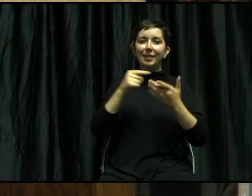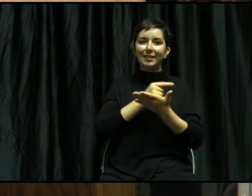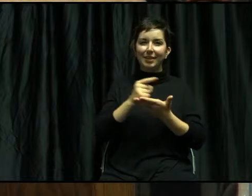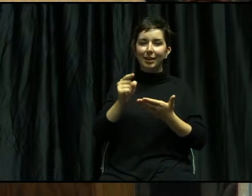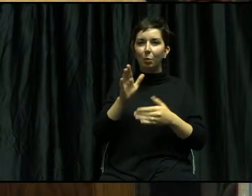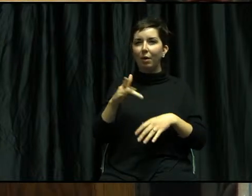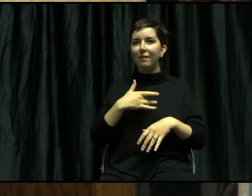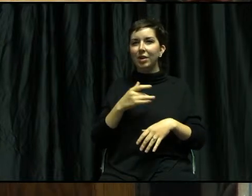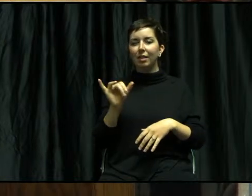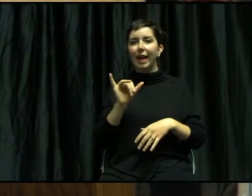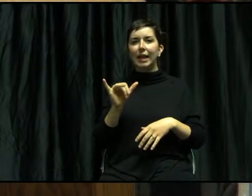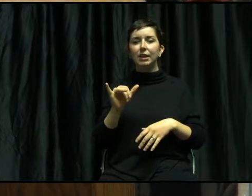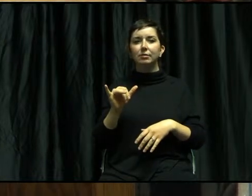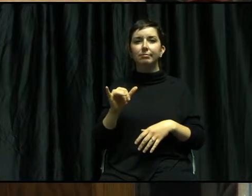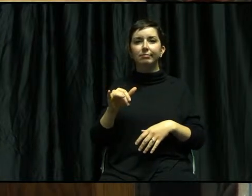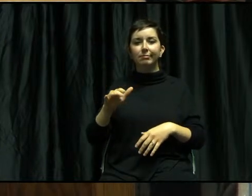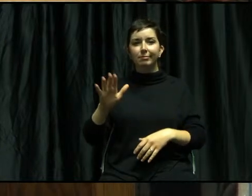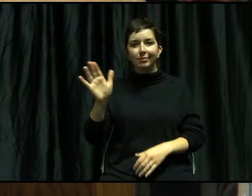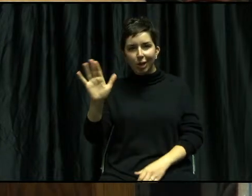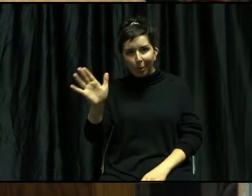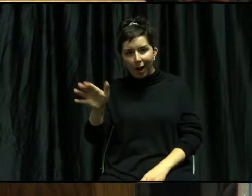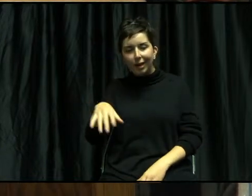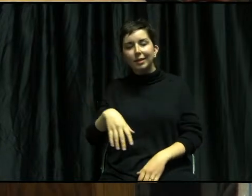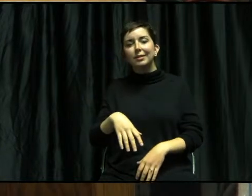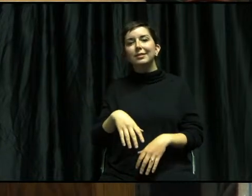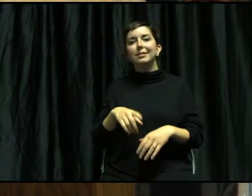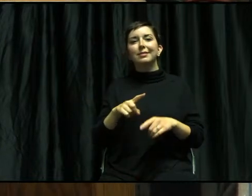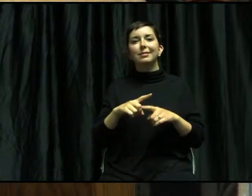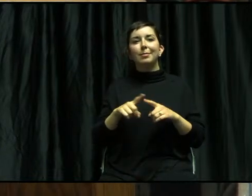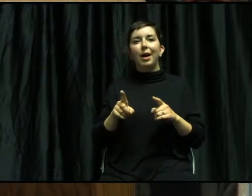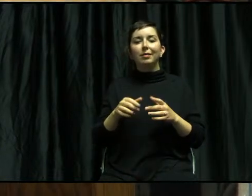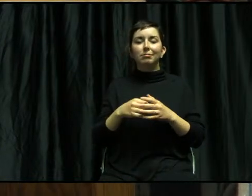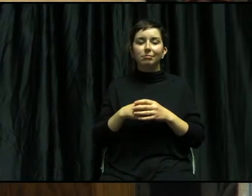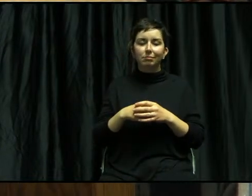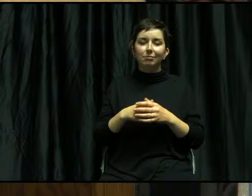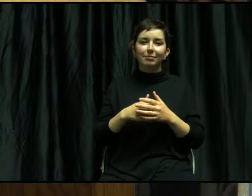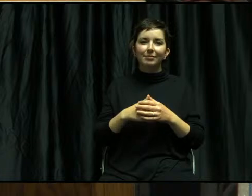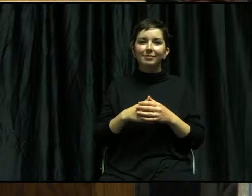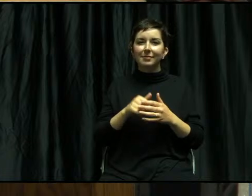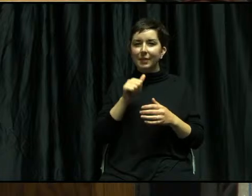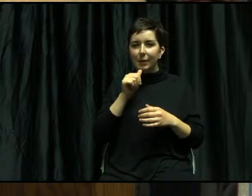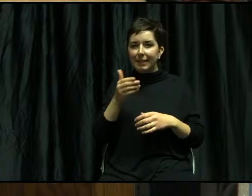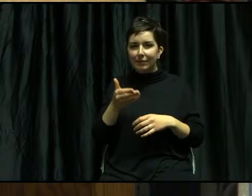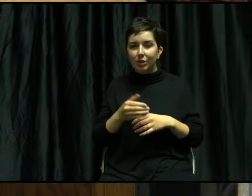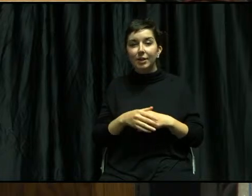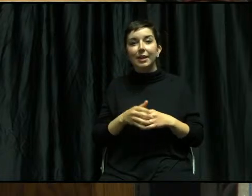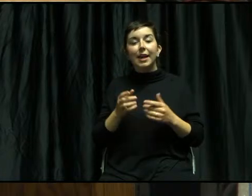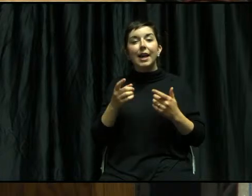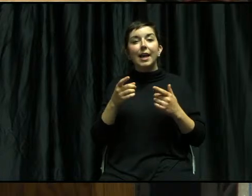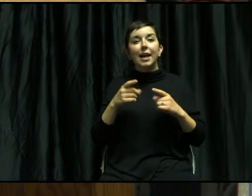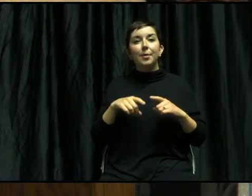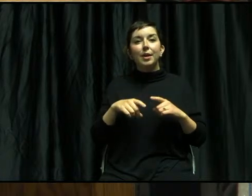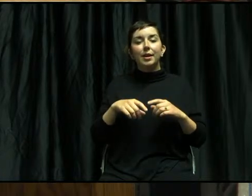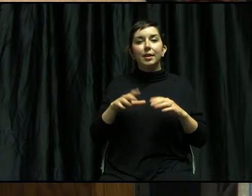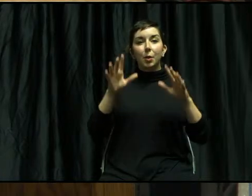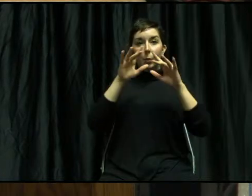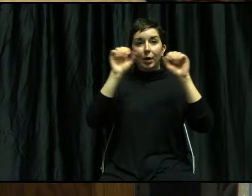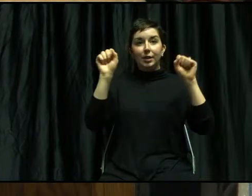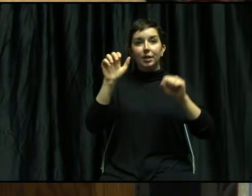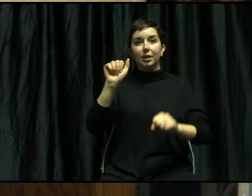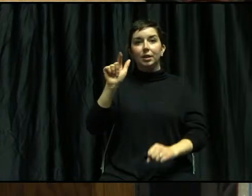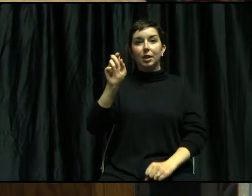feel like goodbyes, and mine's more of an invitation. As mentioned, my name is Curtis Funk. I'm the president of the